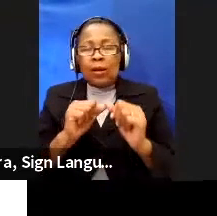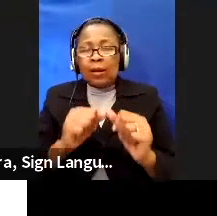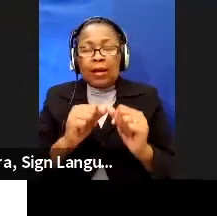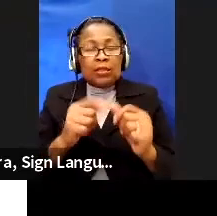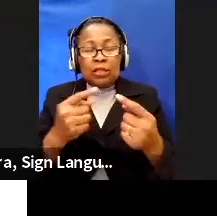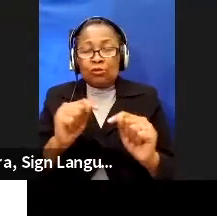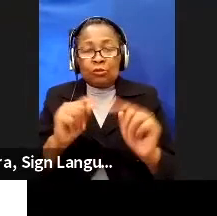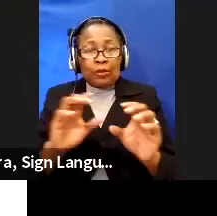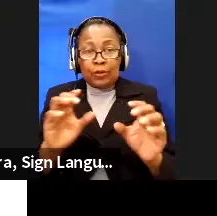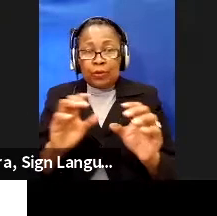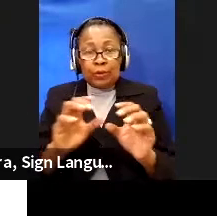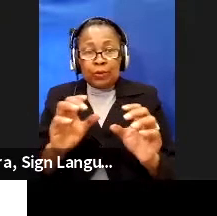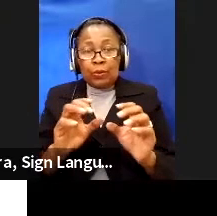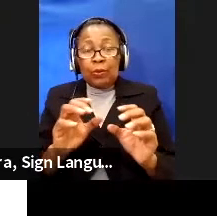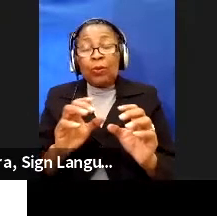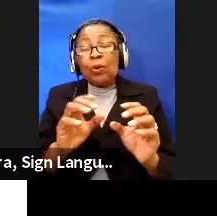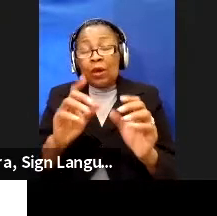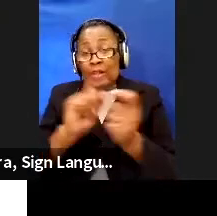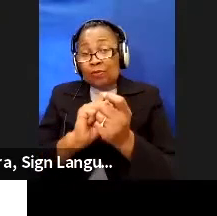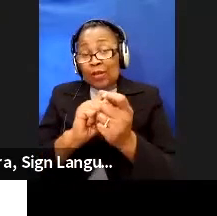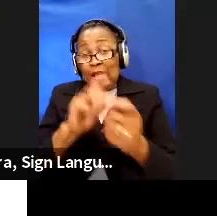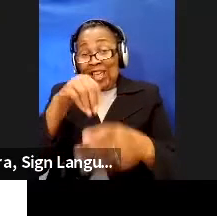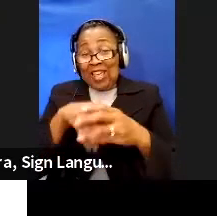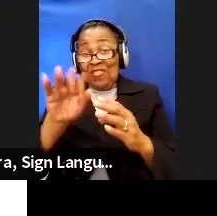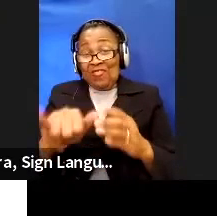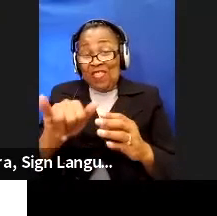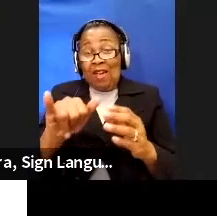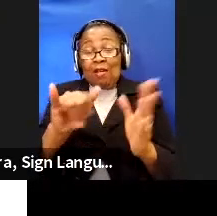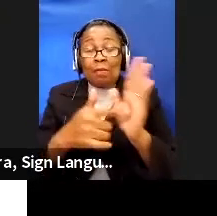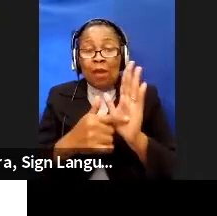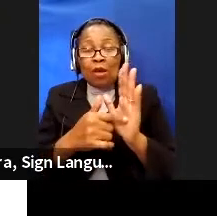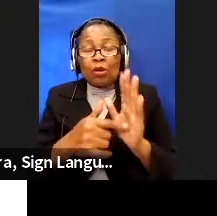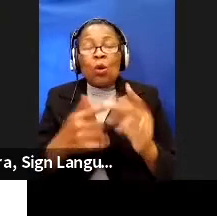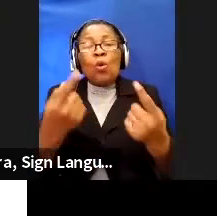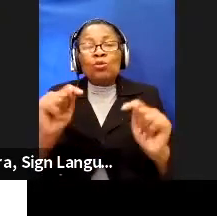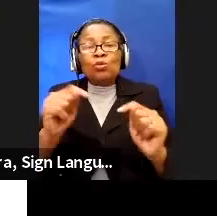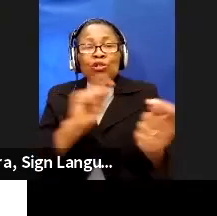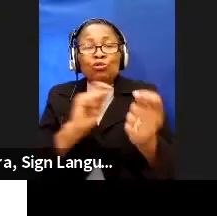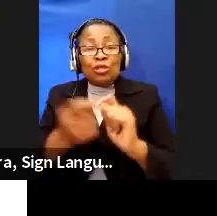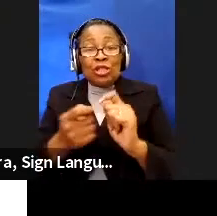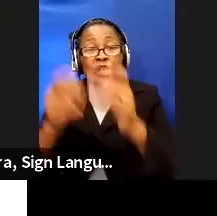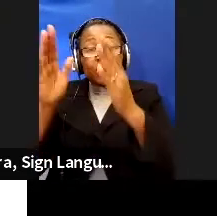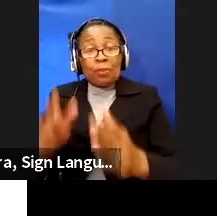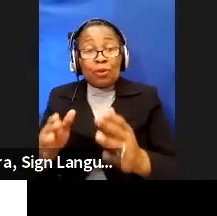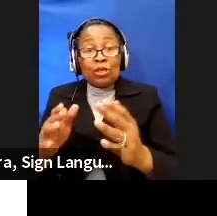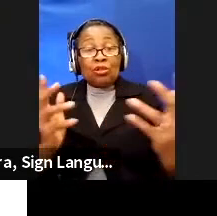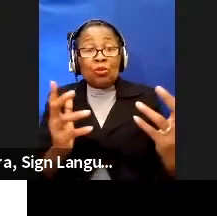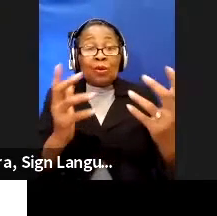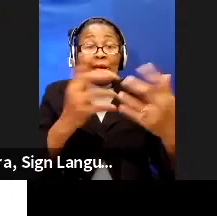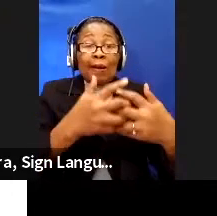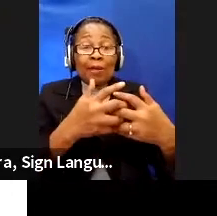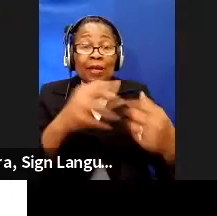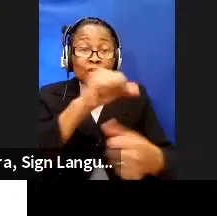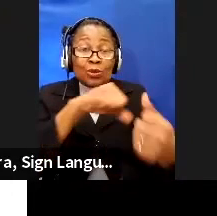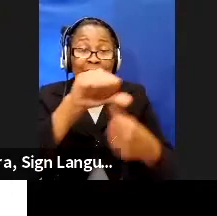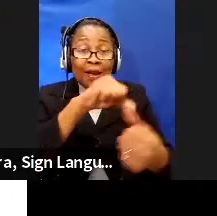model of medical or impairment model is we seek to change the individual to accommodate society. And